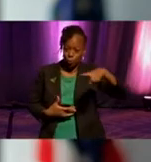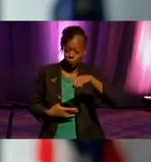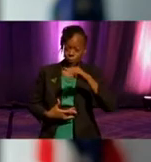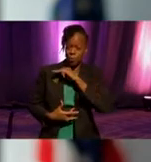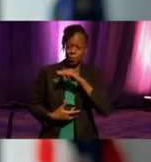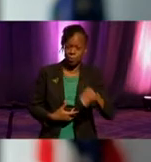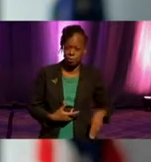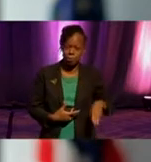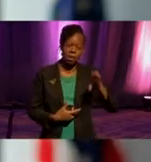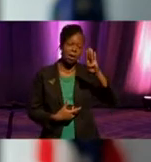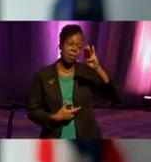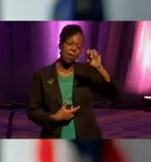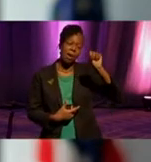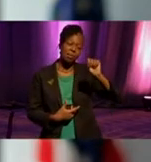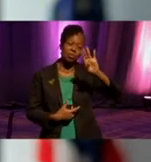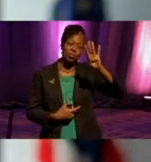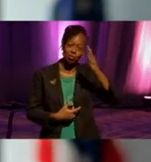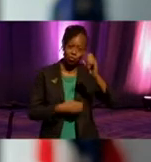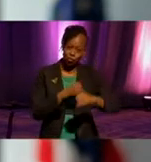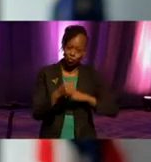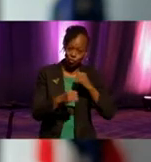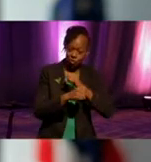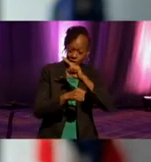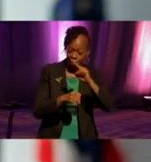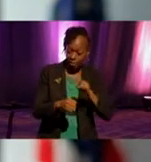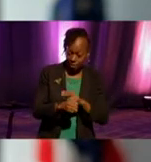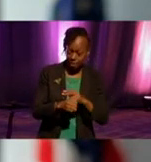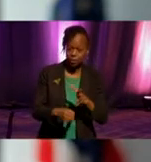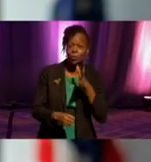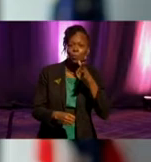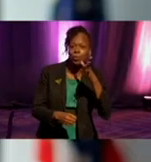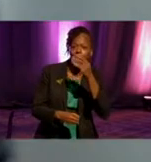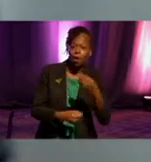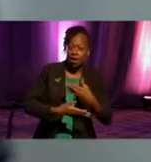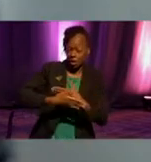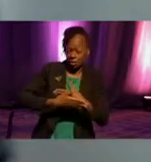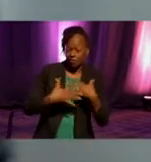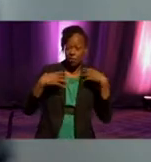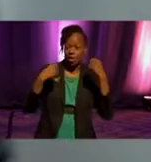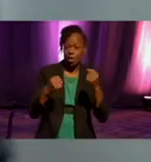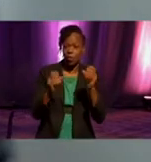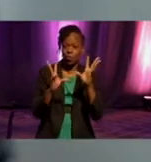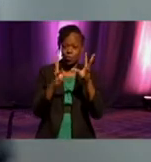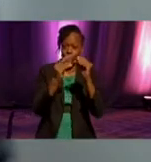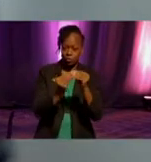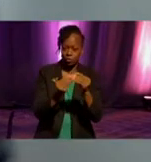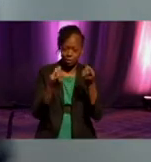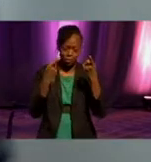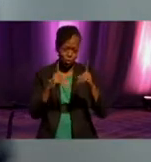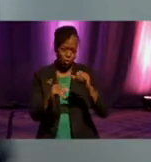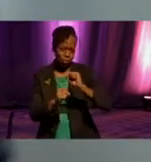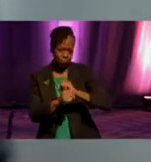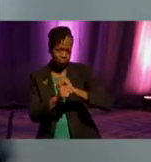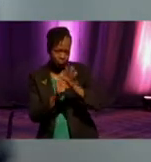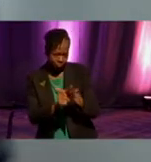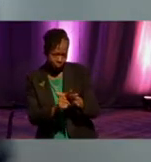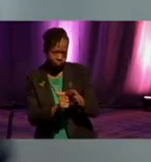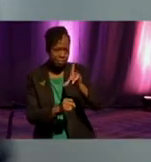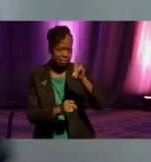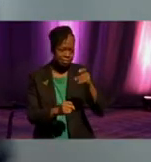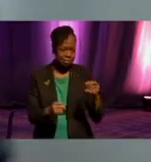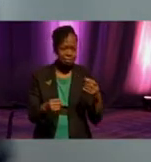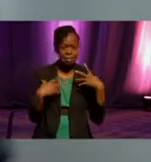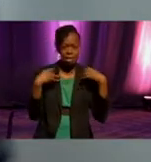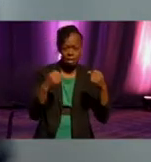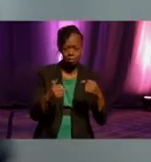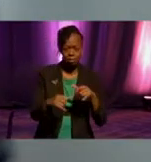Bowser's 4th Annual National Maternal and Infant Health Summit. Throughout the COVID-19 pandemic, DC Health remains committed